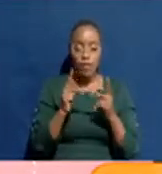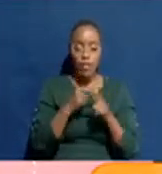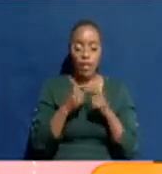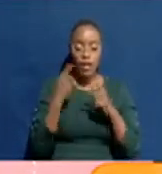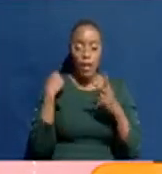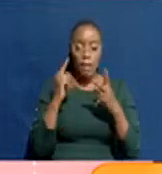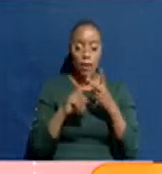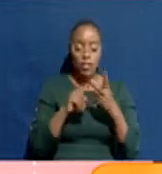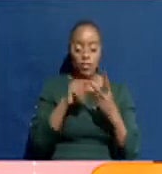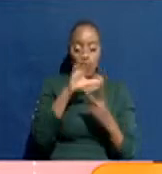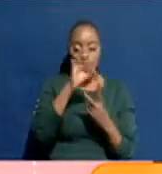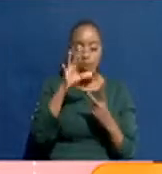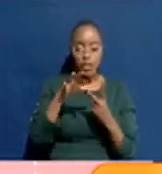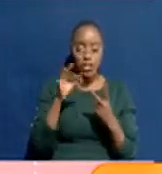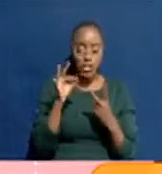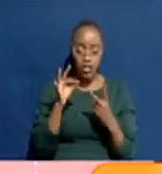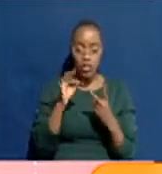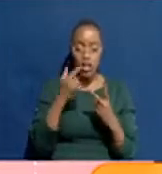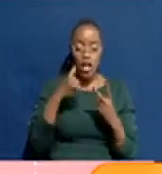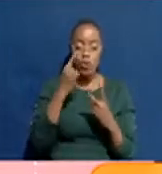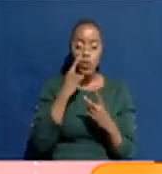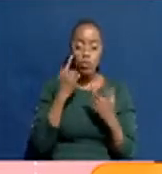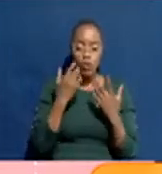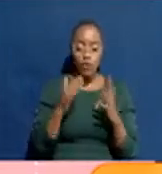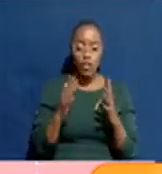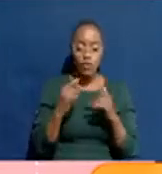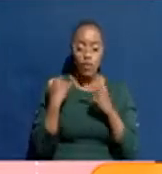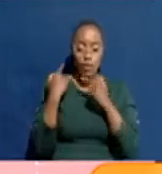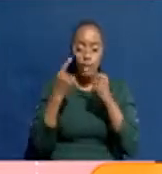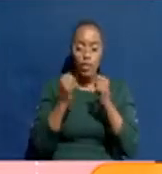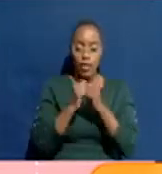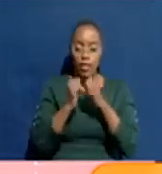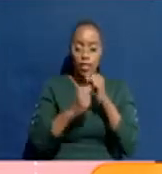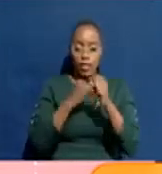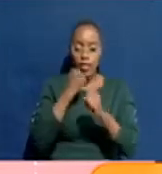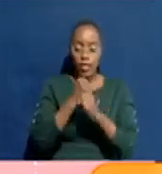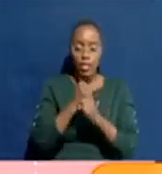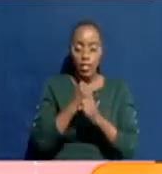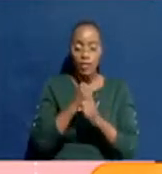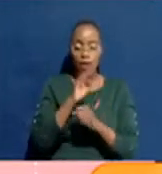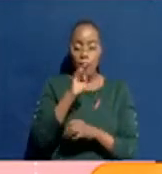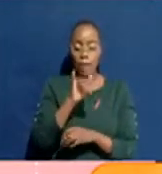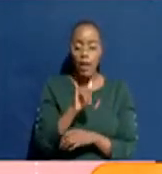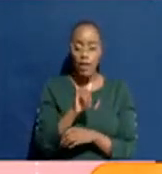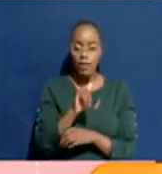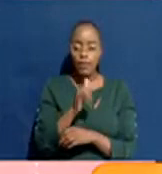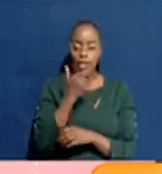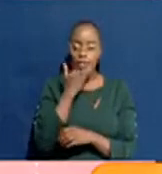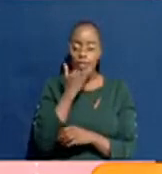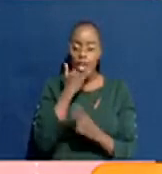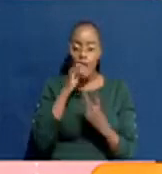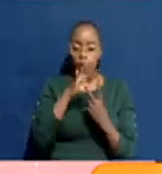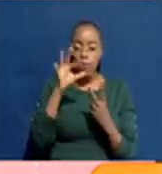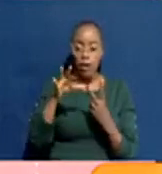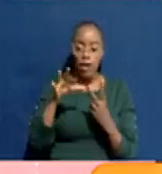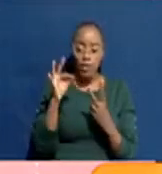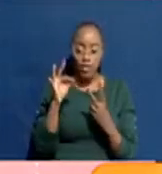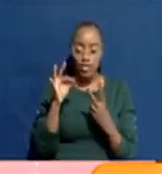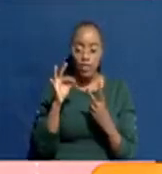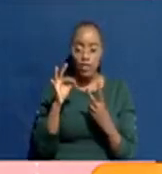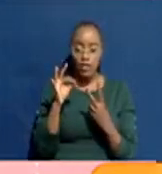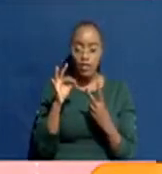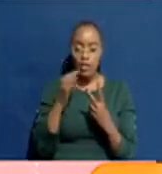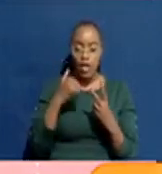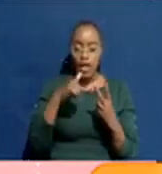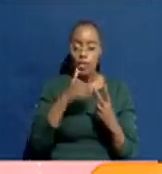point, prioritization. We saw over the last 10 years that by the wrong priorities,